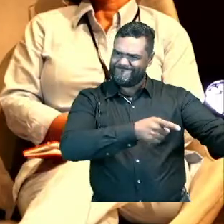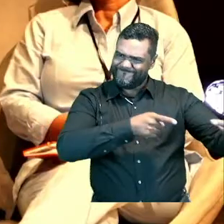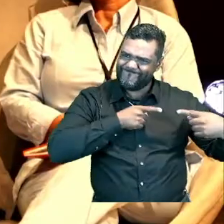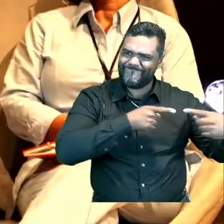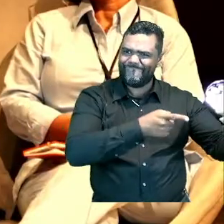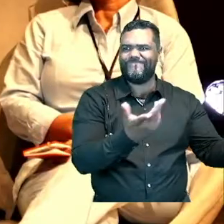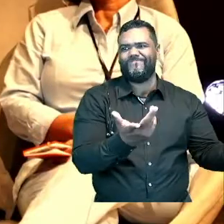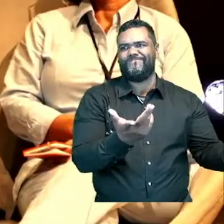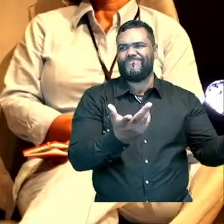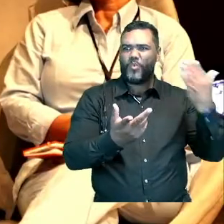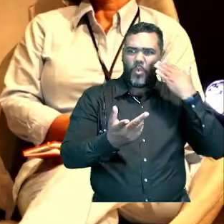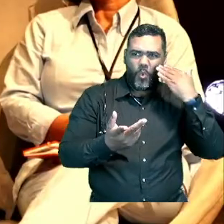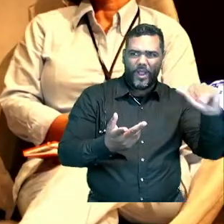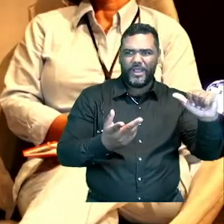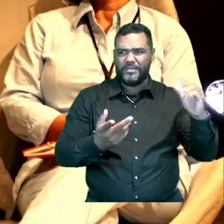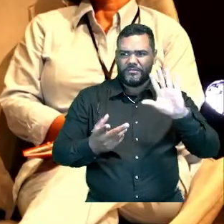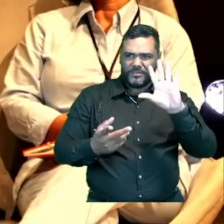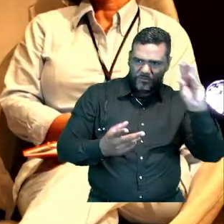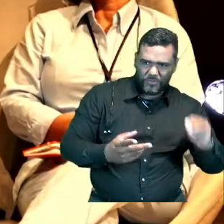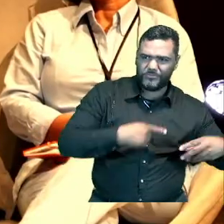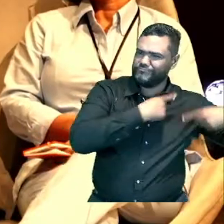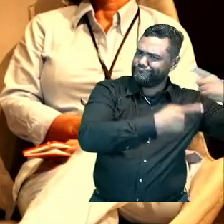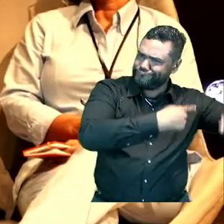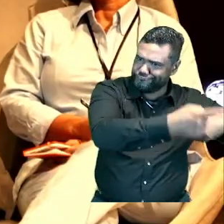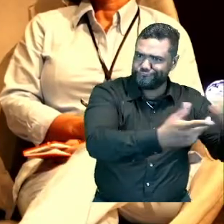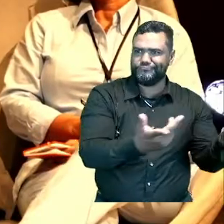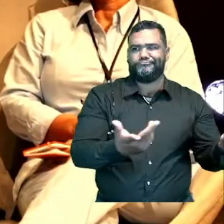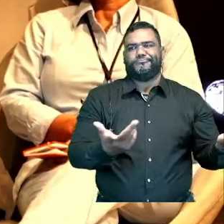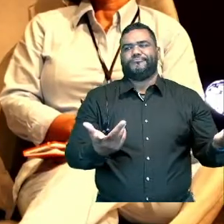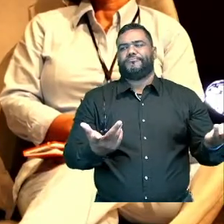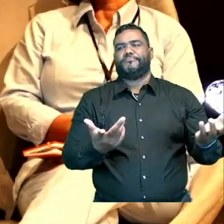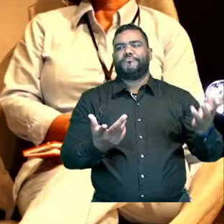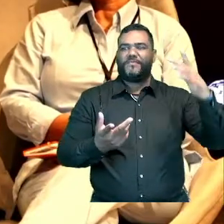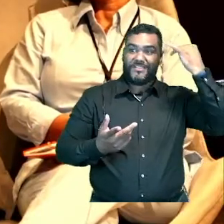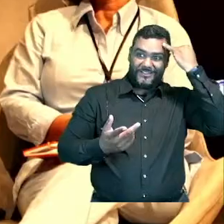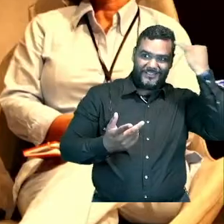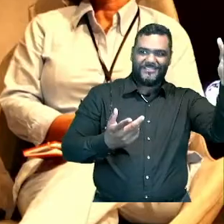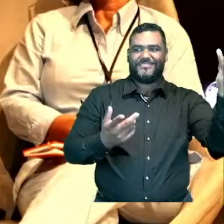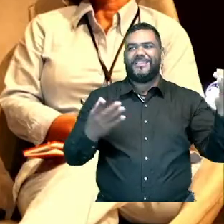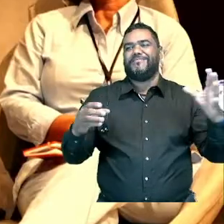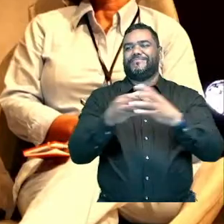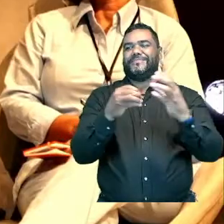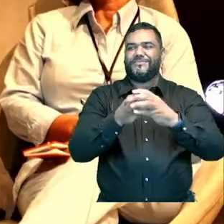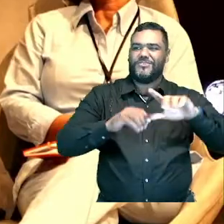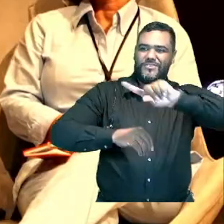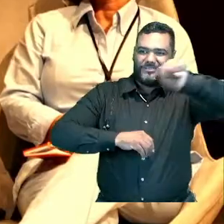and preparation in order to face those challenges.